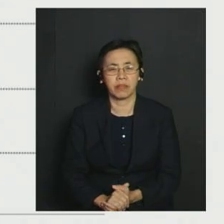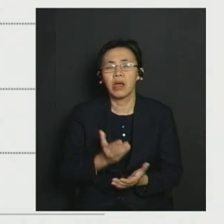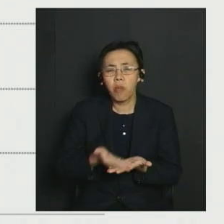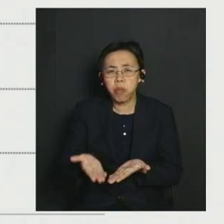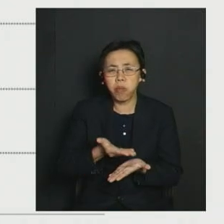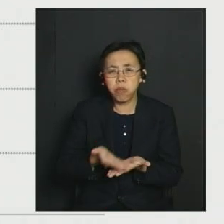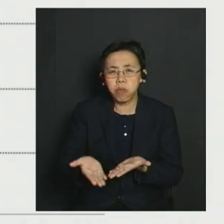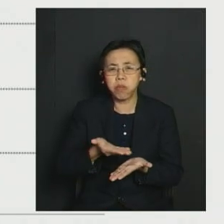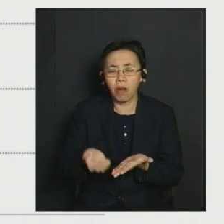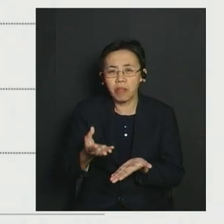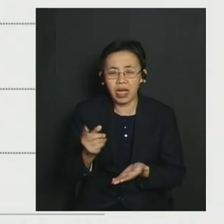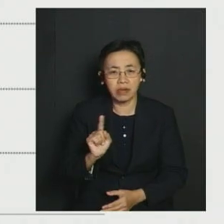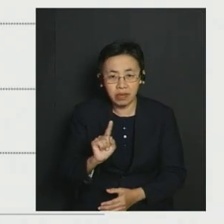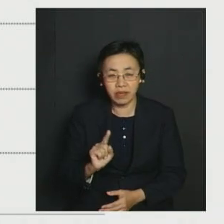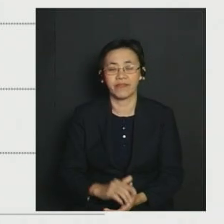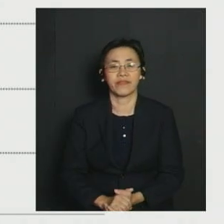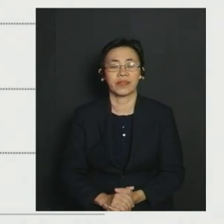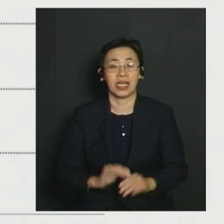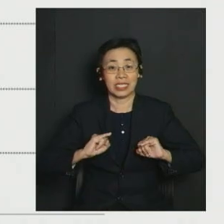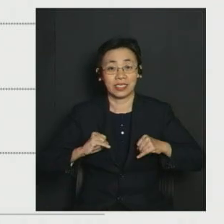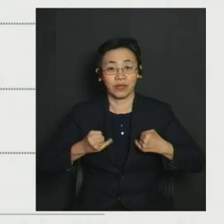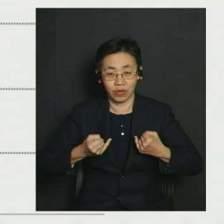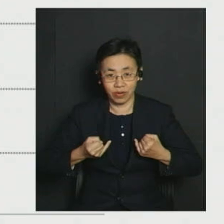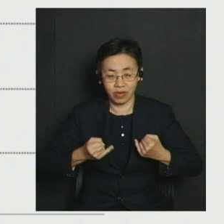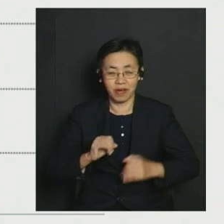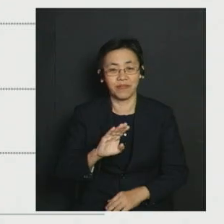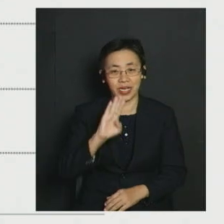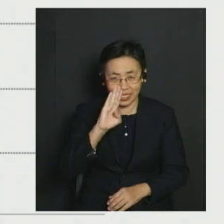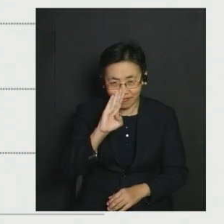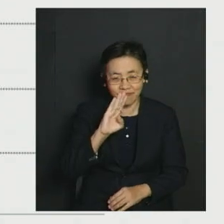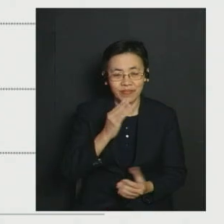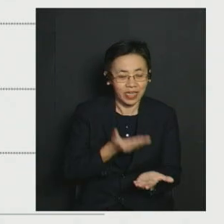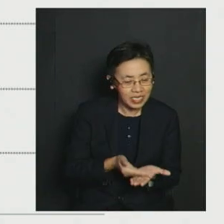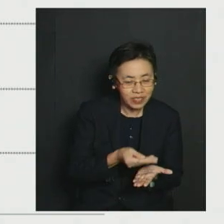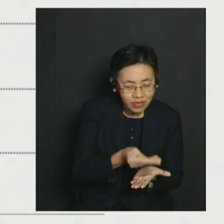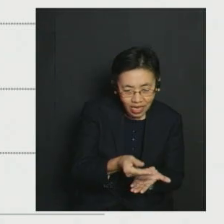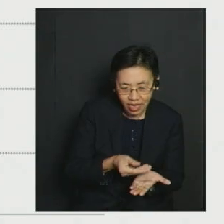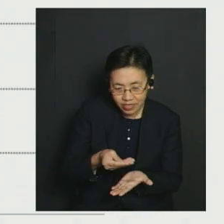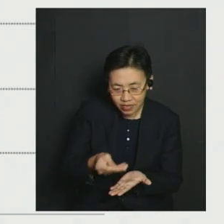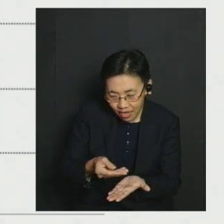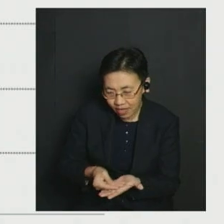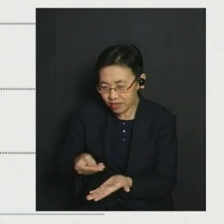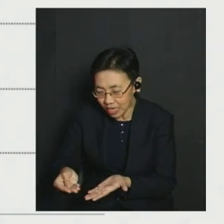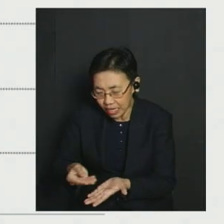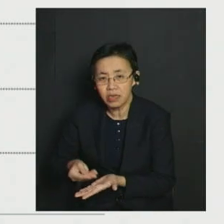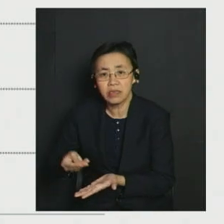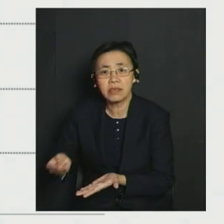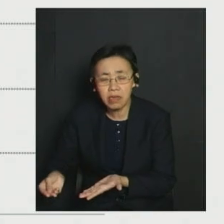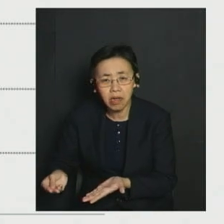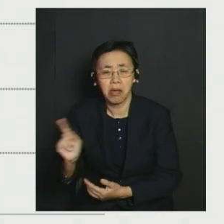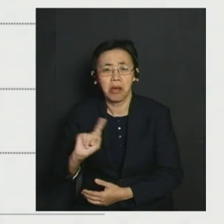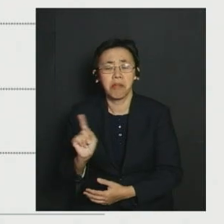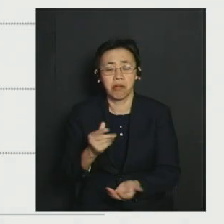owner. So it's very hard to get the transportation fee low. So this is